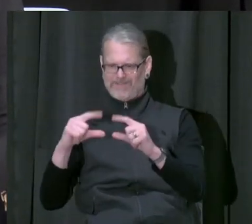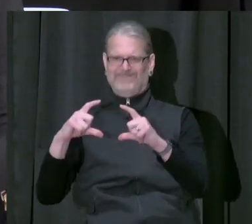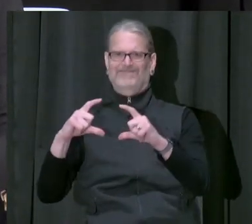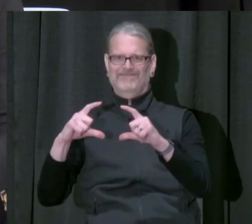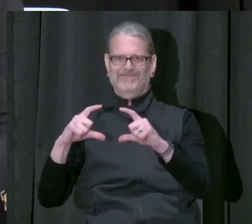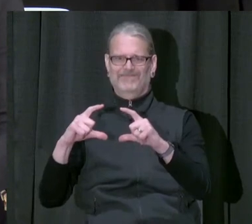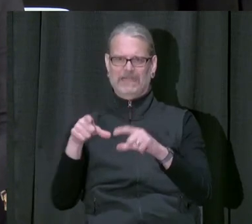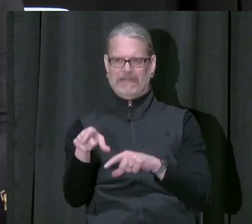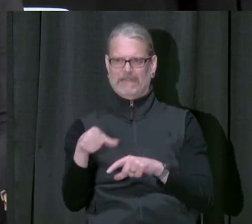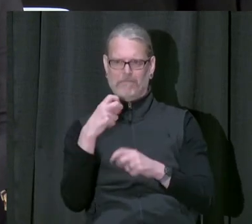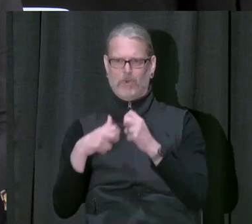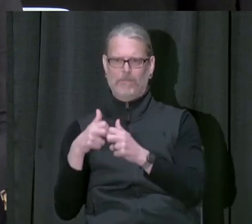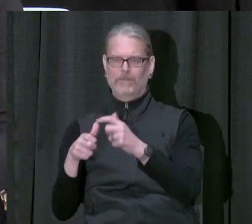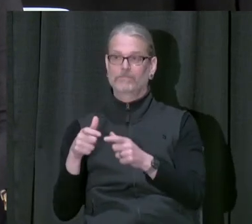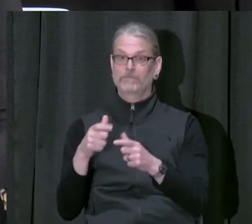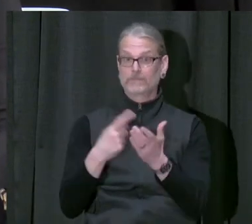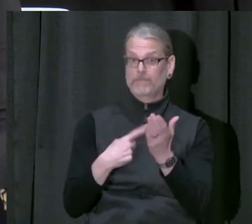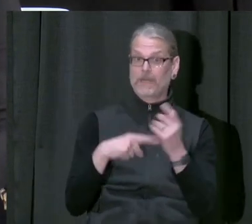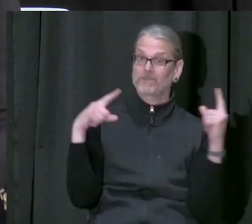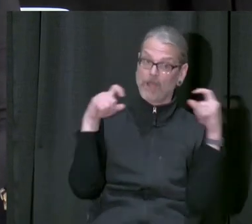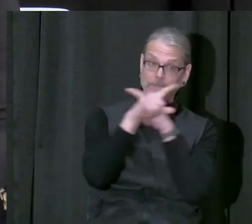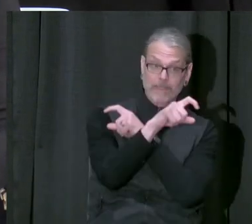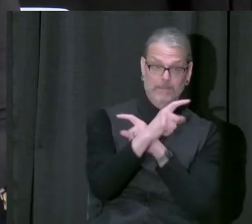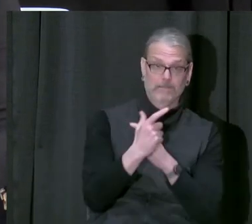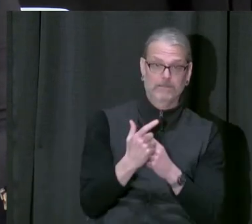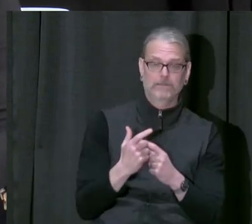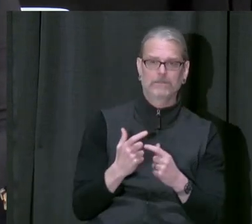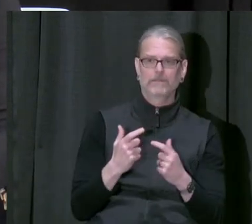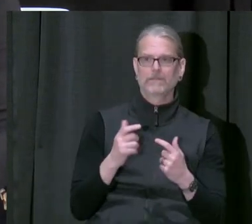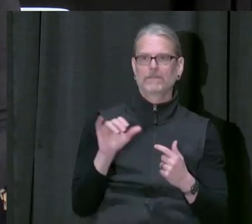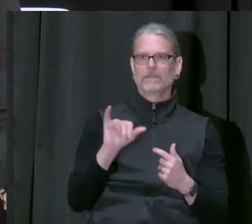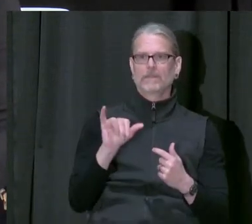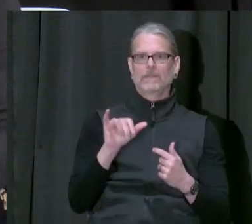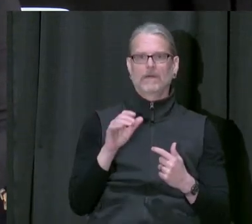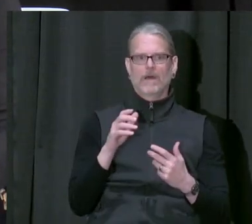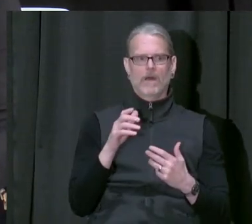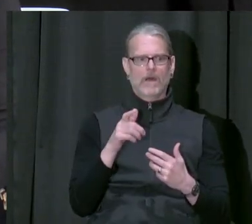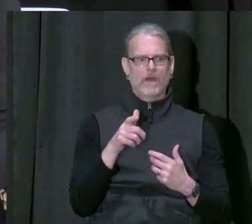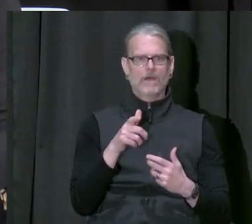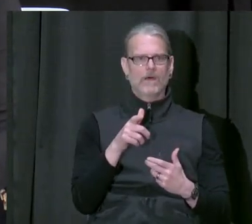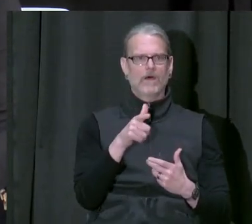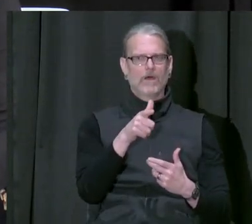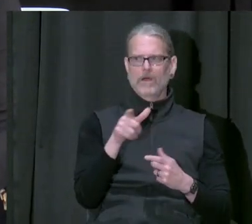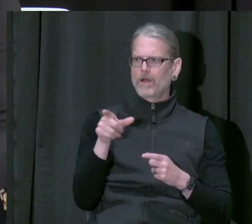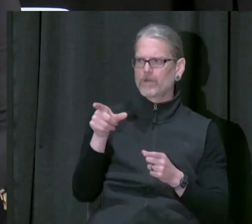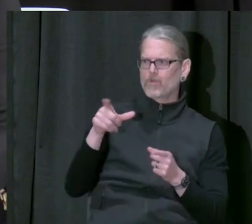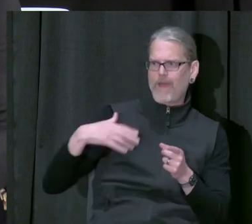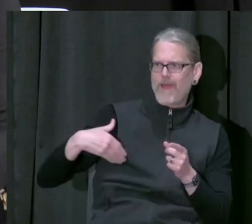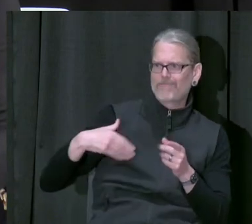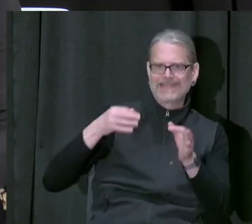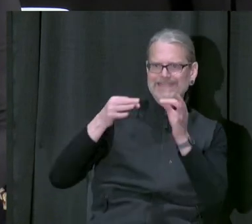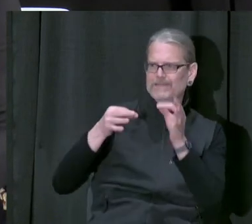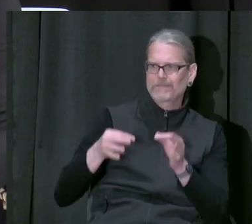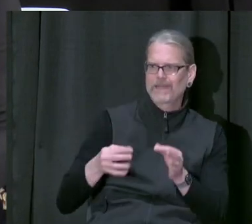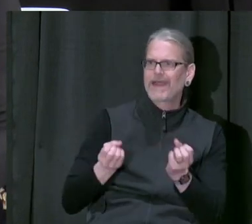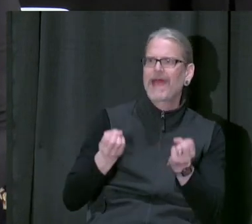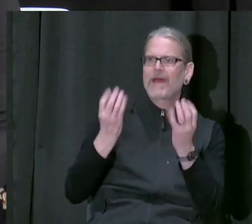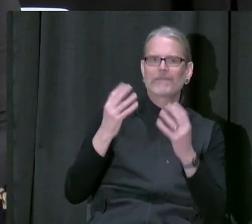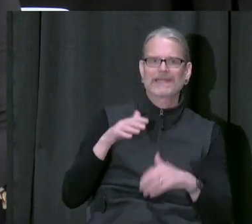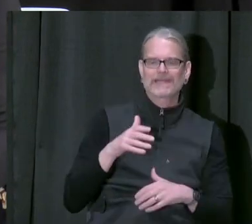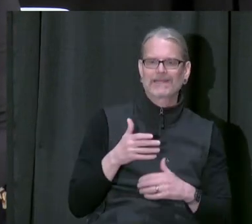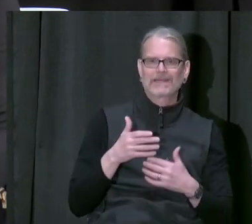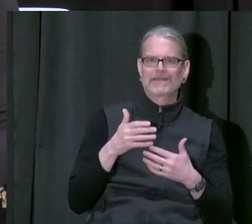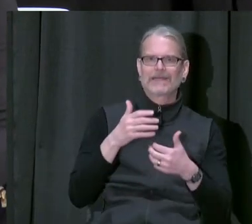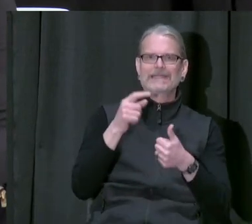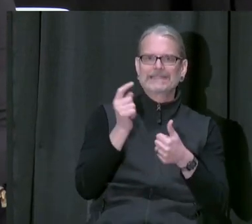other things a little bit more complicated, like, you know, you haven't adequately explained the number of steps or what